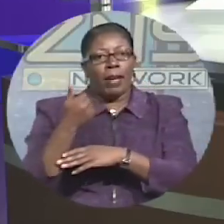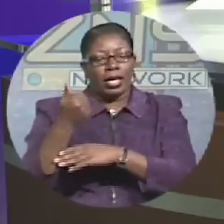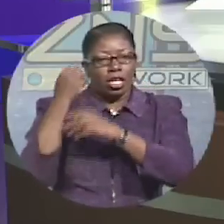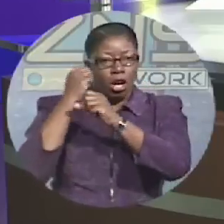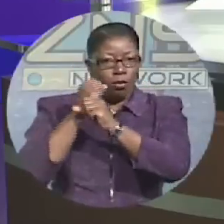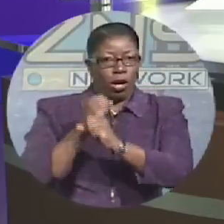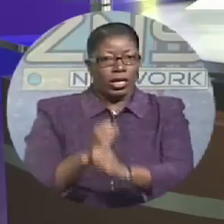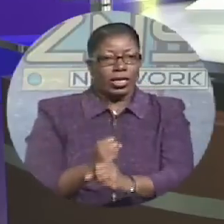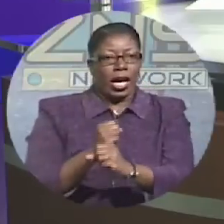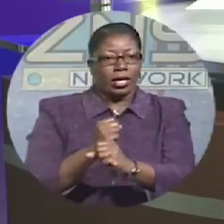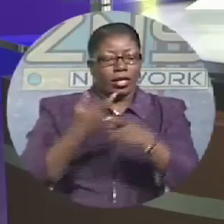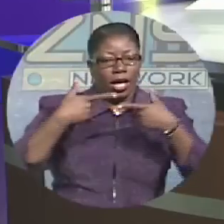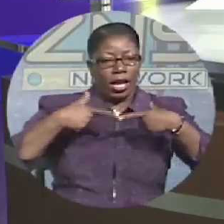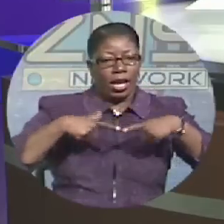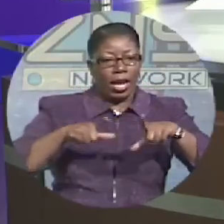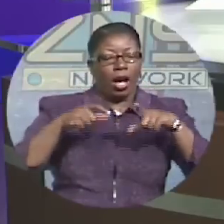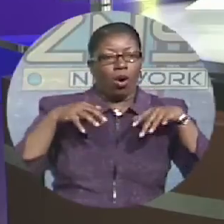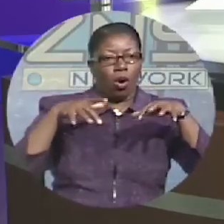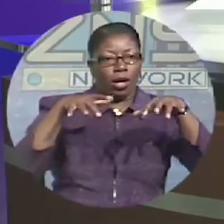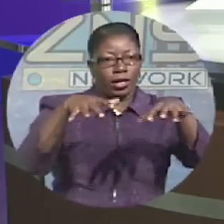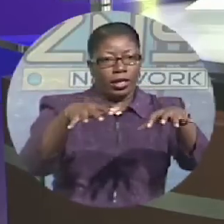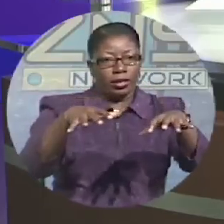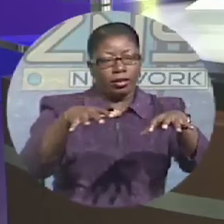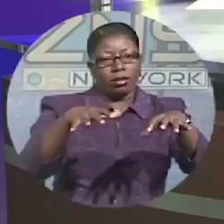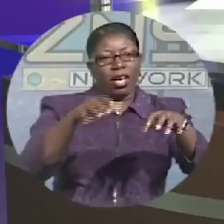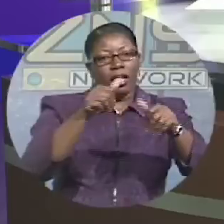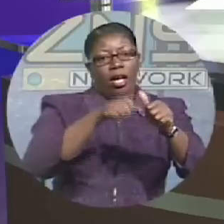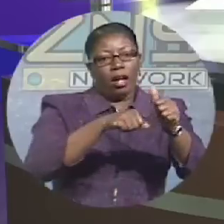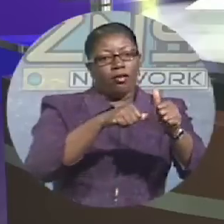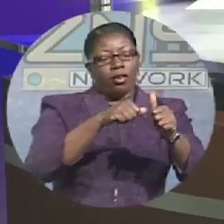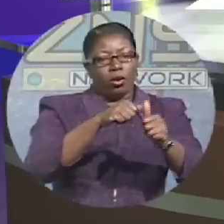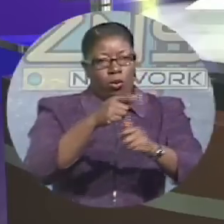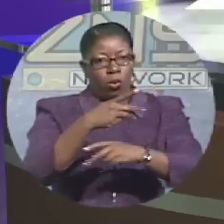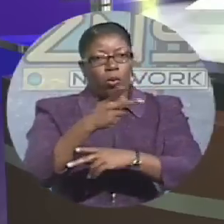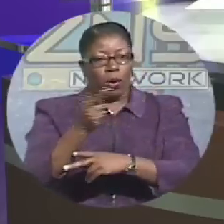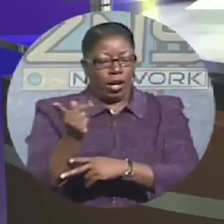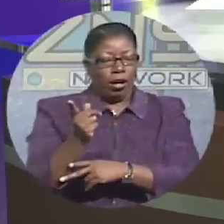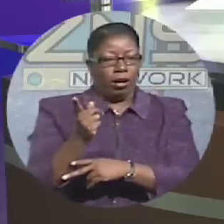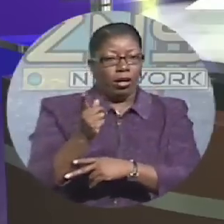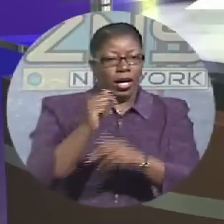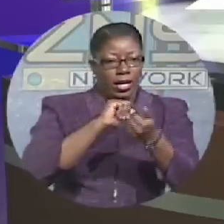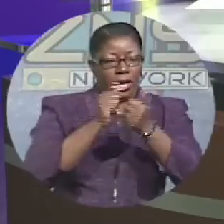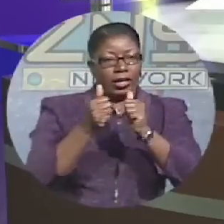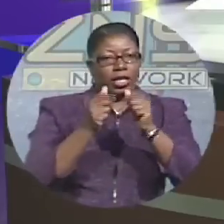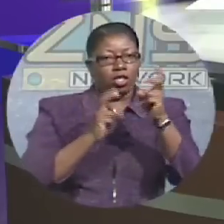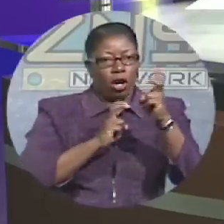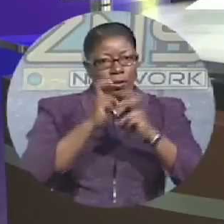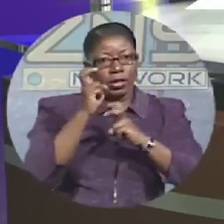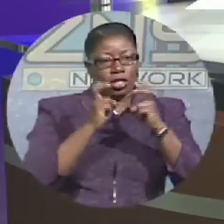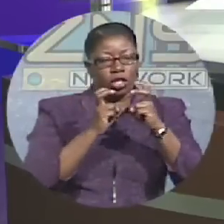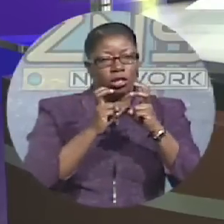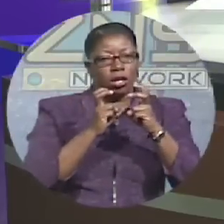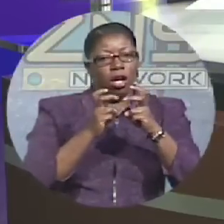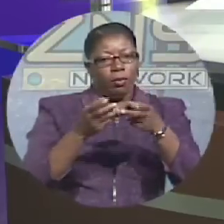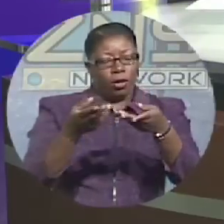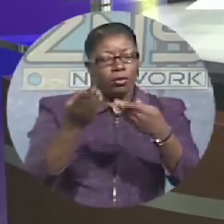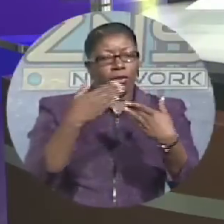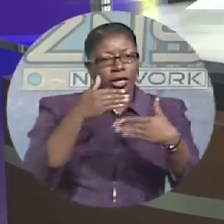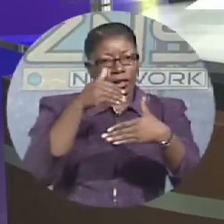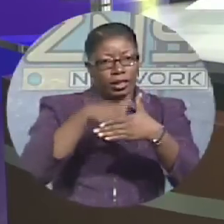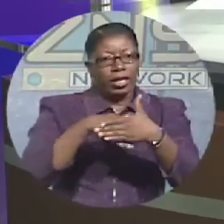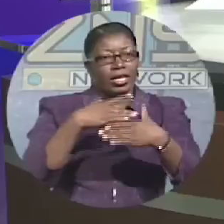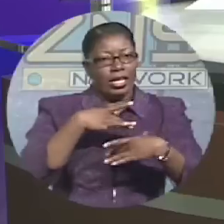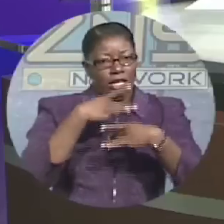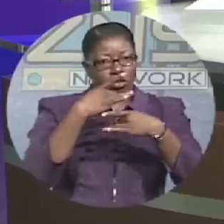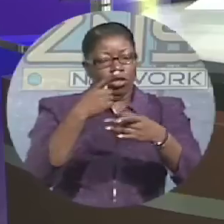organization that will allow audiences everywhere to appreciate not only excellent athletic competition, but hopefully will generate increased interest in all that